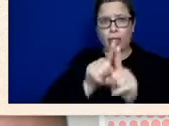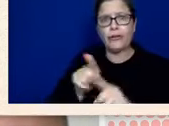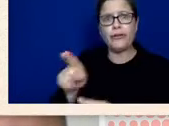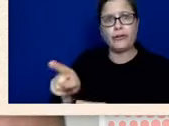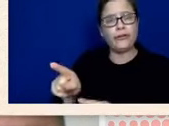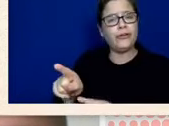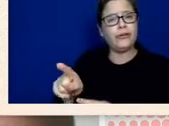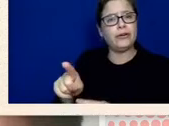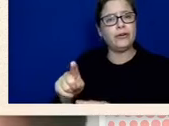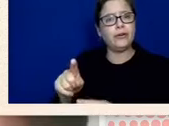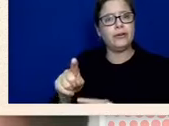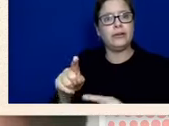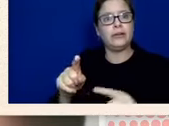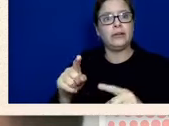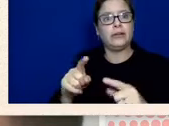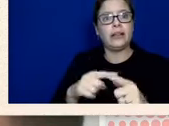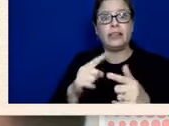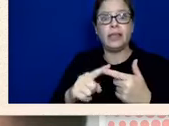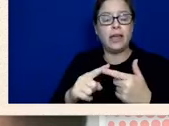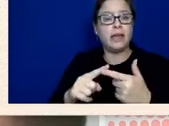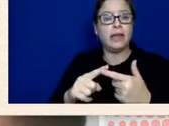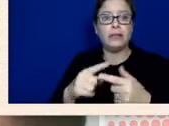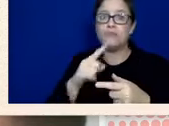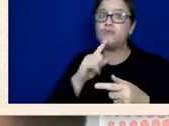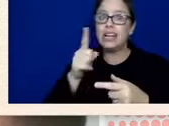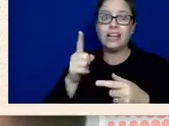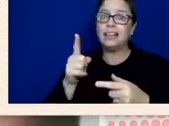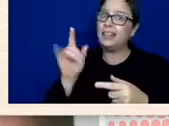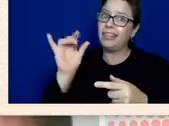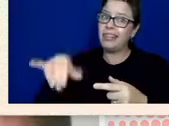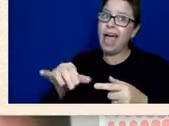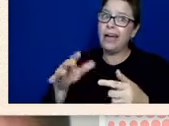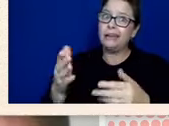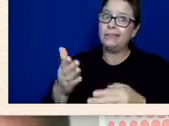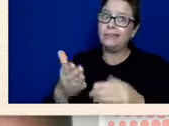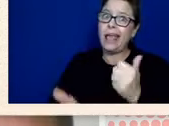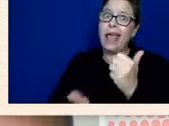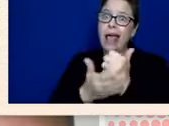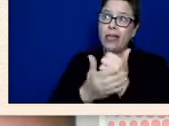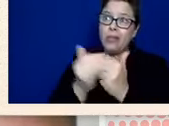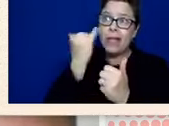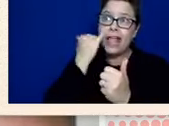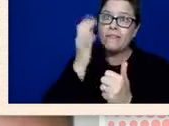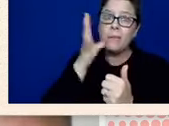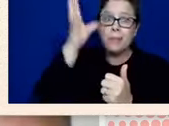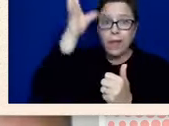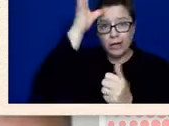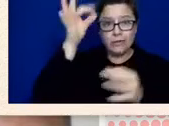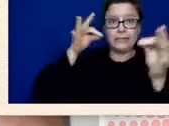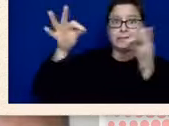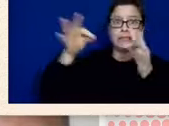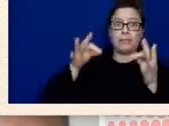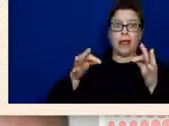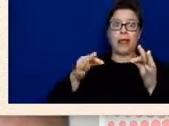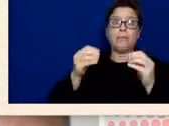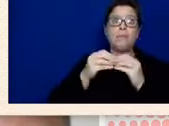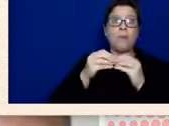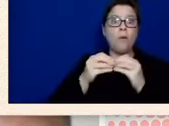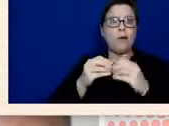would have gone a great long way. Because as I said, like I at one point never thought